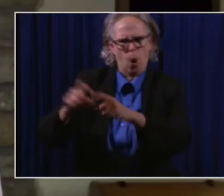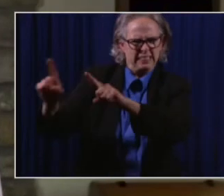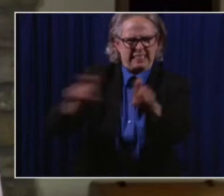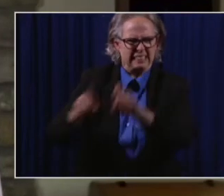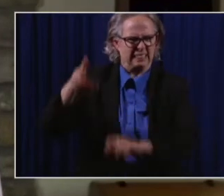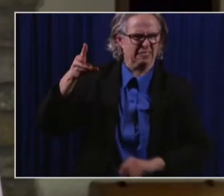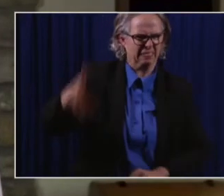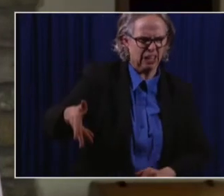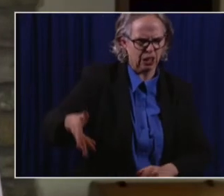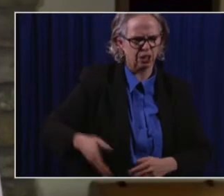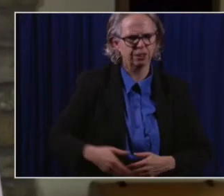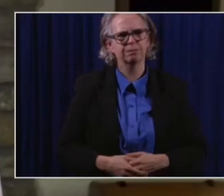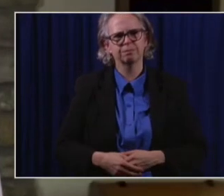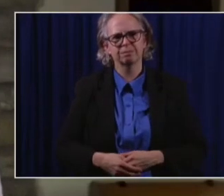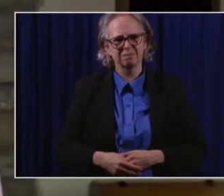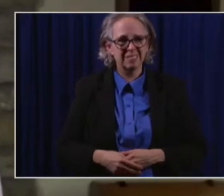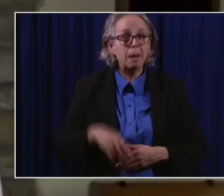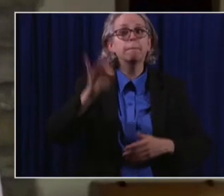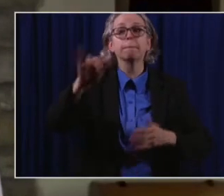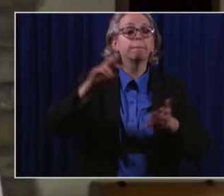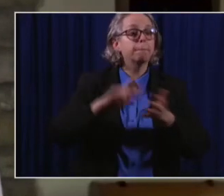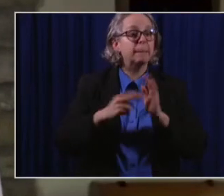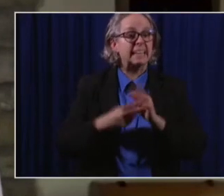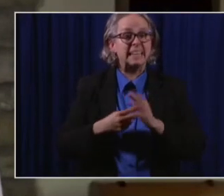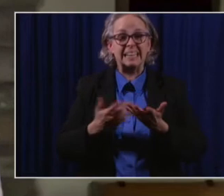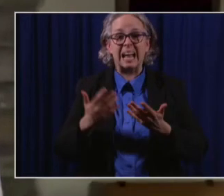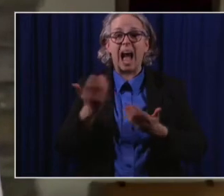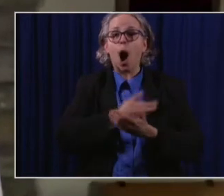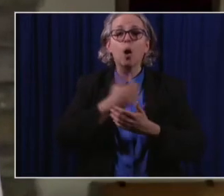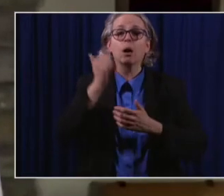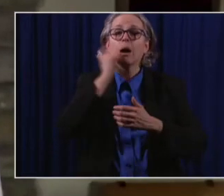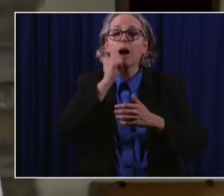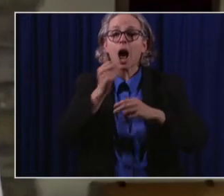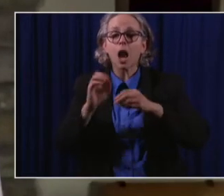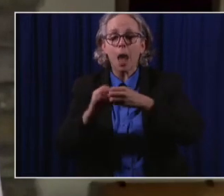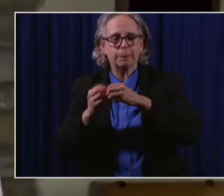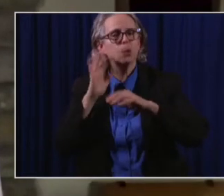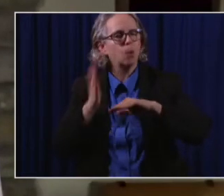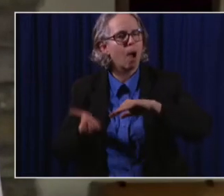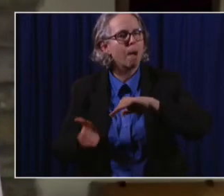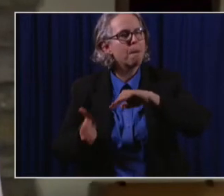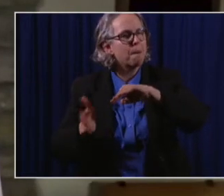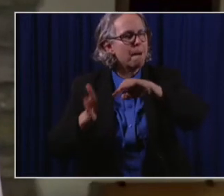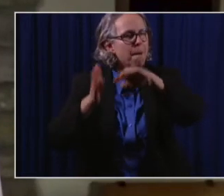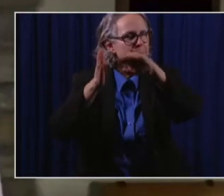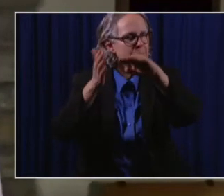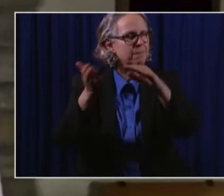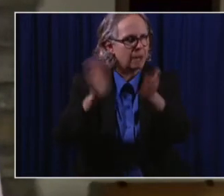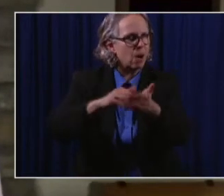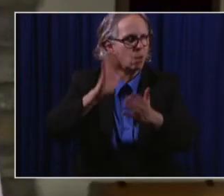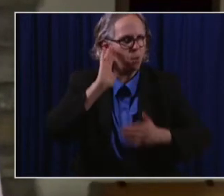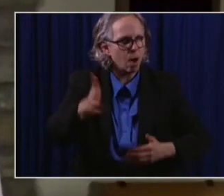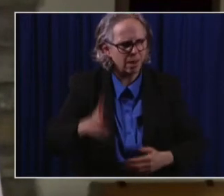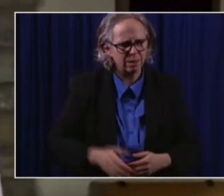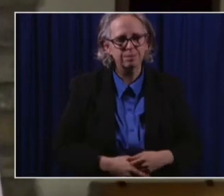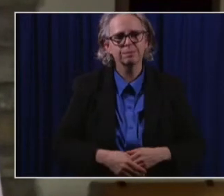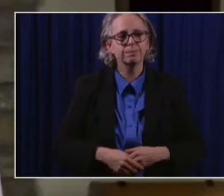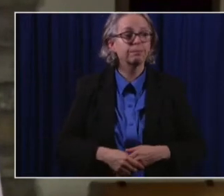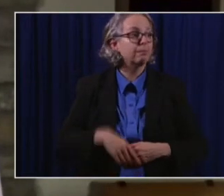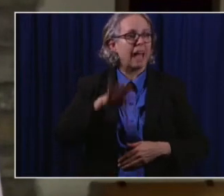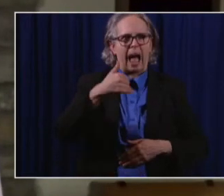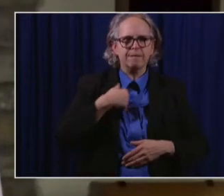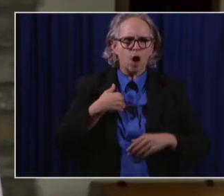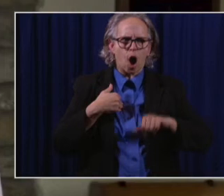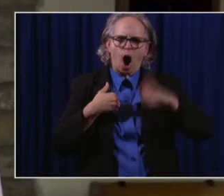you're going to see these numbers go up just because of those alone. We've also got other things that are going on where we're going to